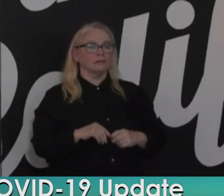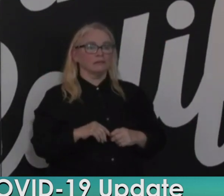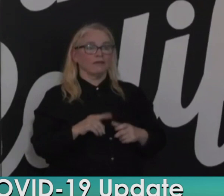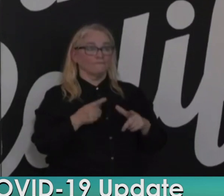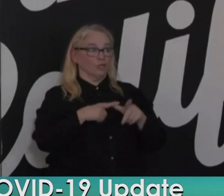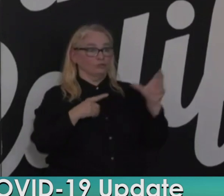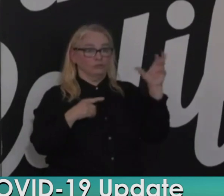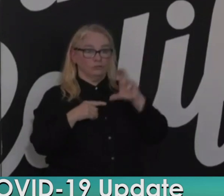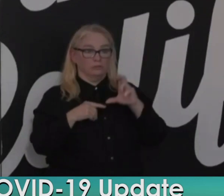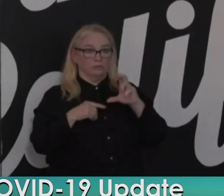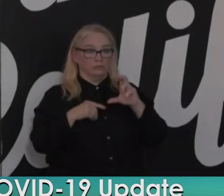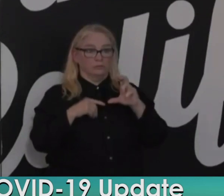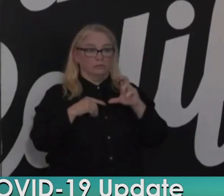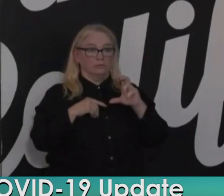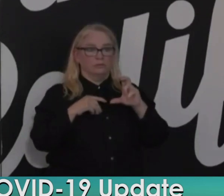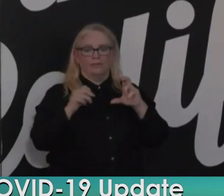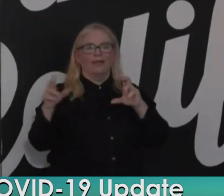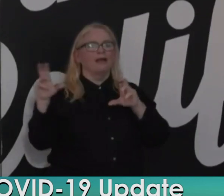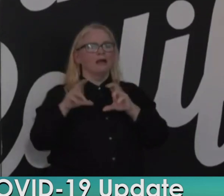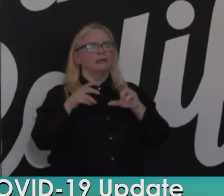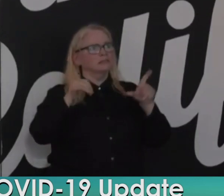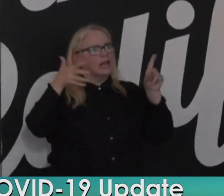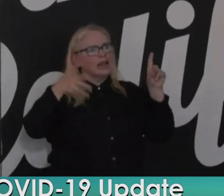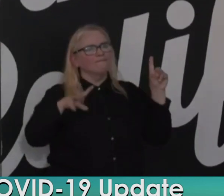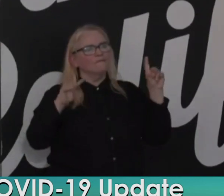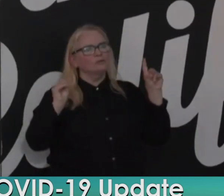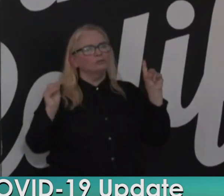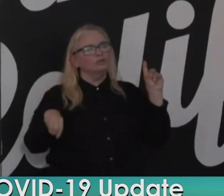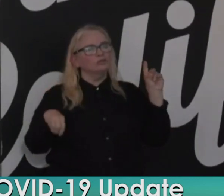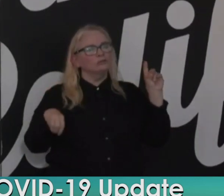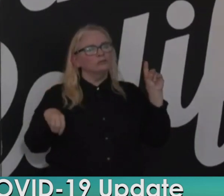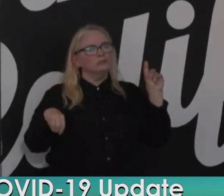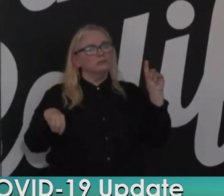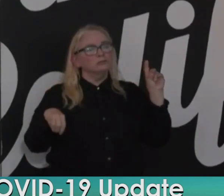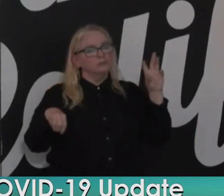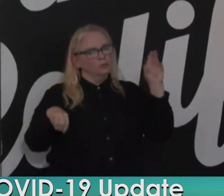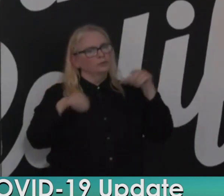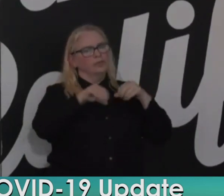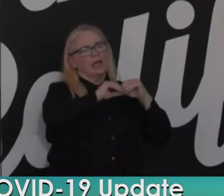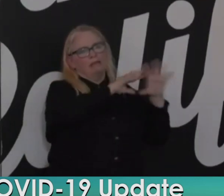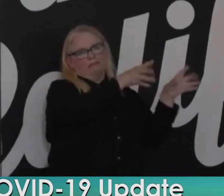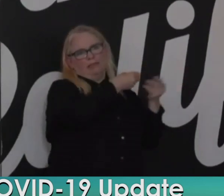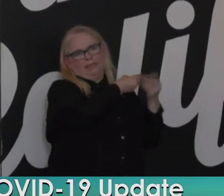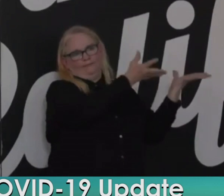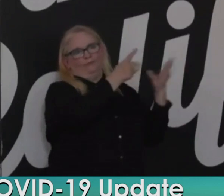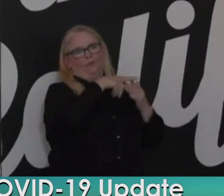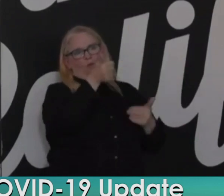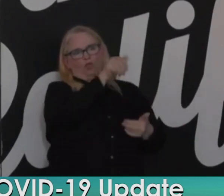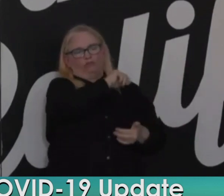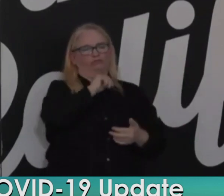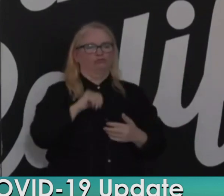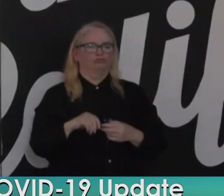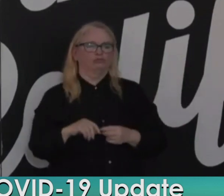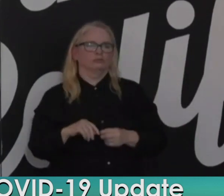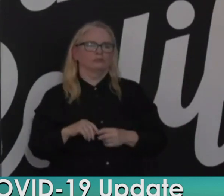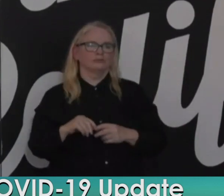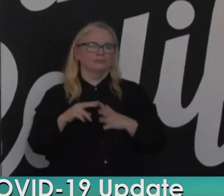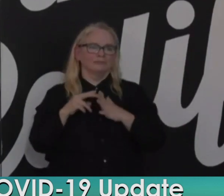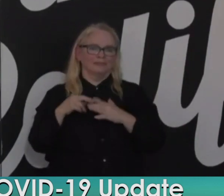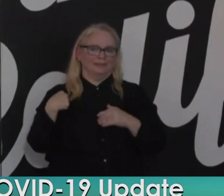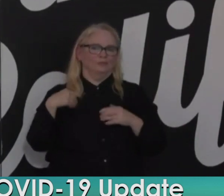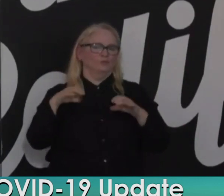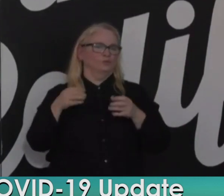though just 60% of the funds have been distributed nationwide. It's a way of saying this: we are doing much better in this